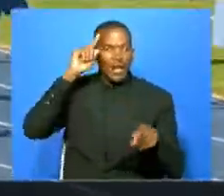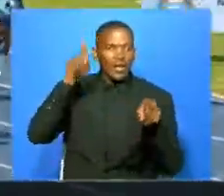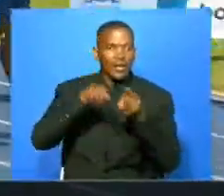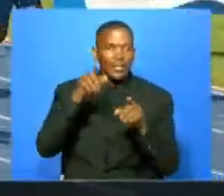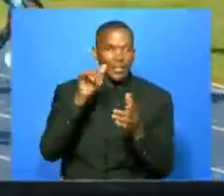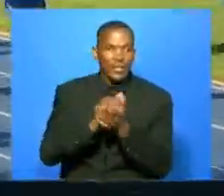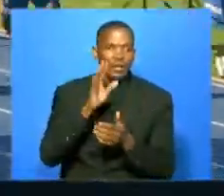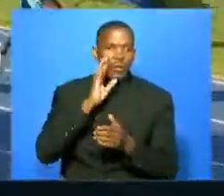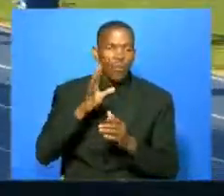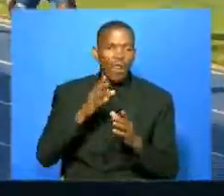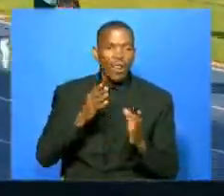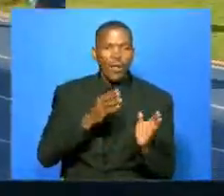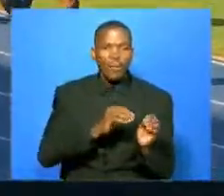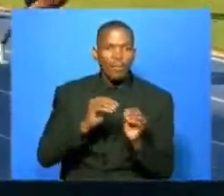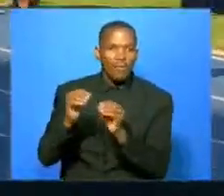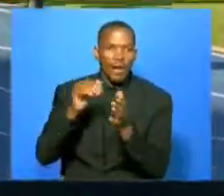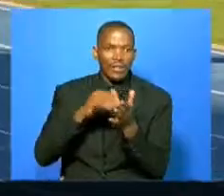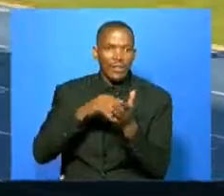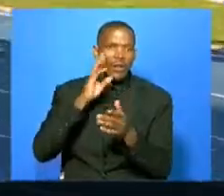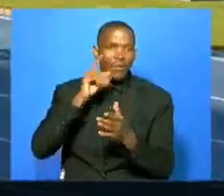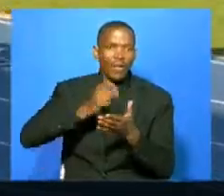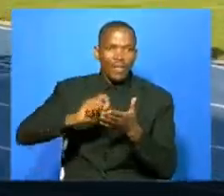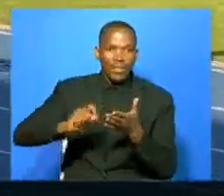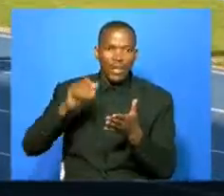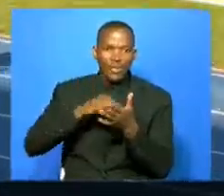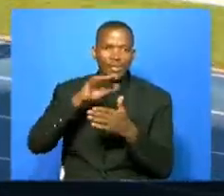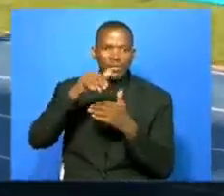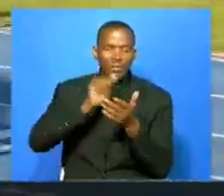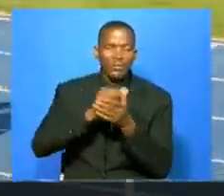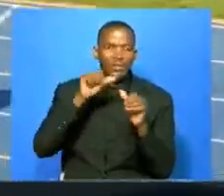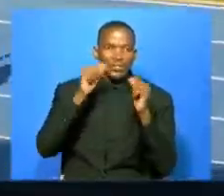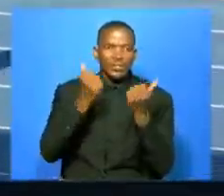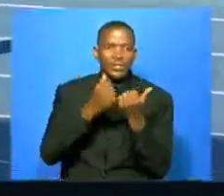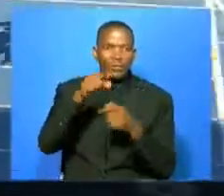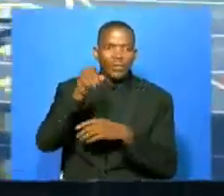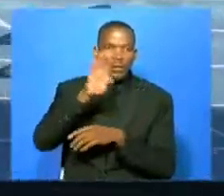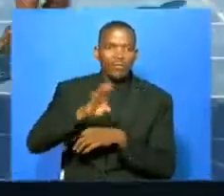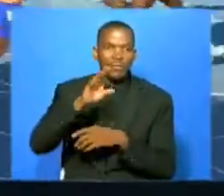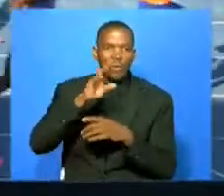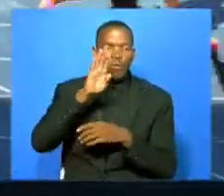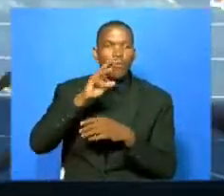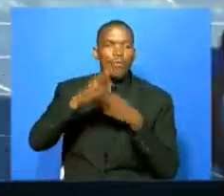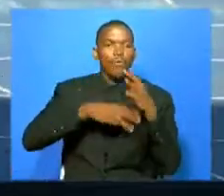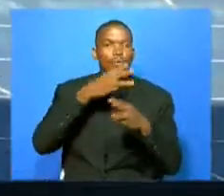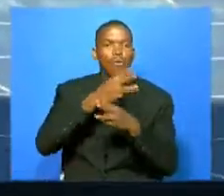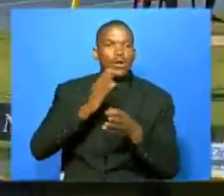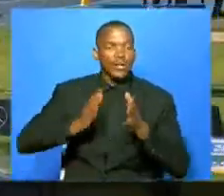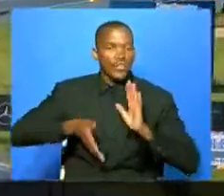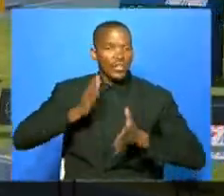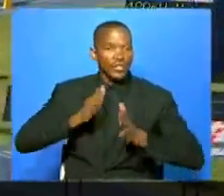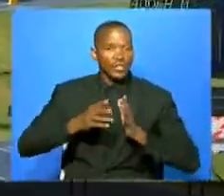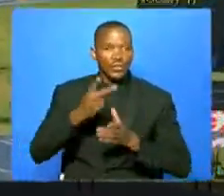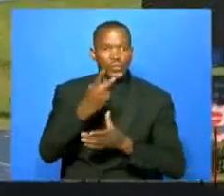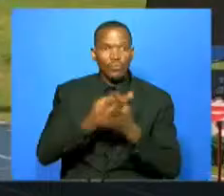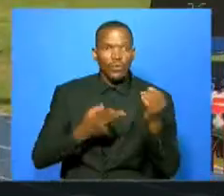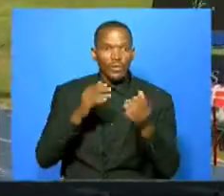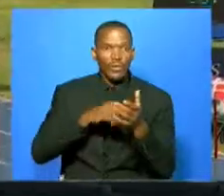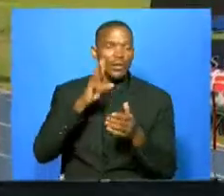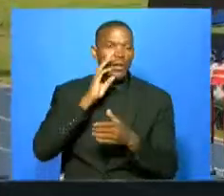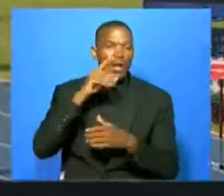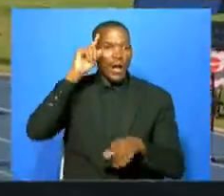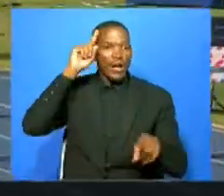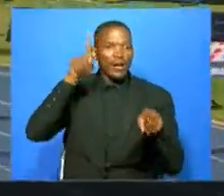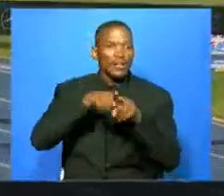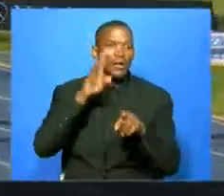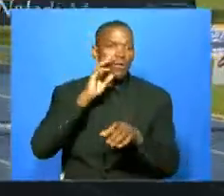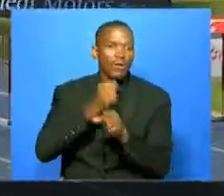gore tatlo solusiwa mme bile go ta kwalelwa kwa le kgotelelo ka metse mapelo la World Athletics. Bobedi jo bo dumela le gore botatswelela